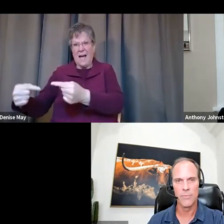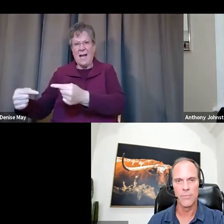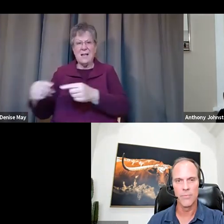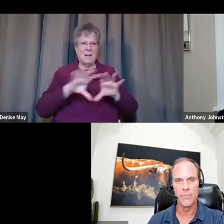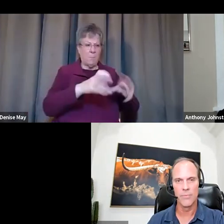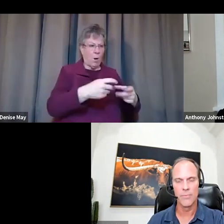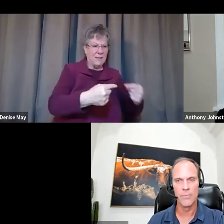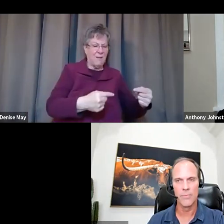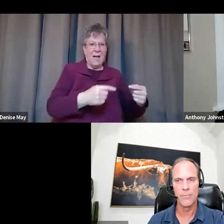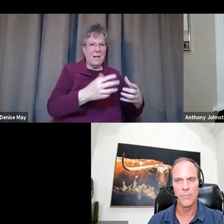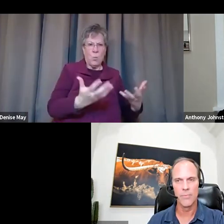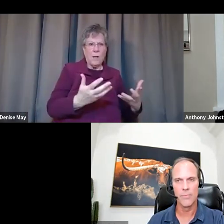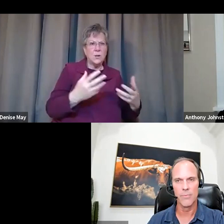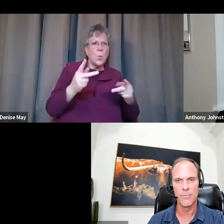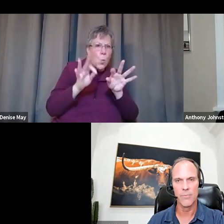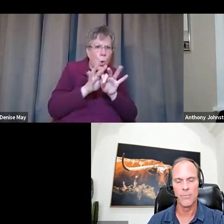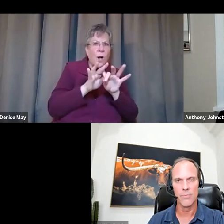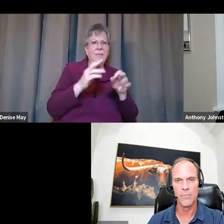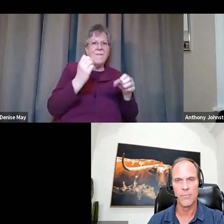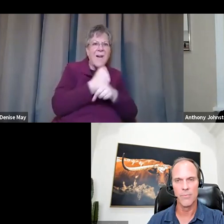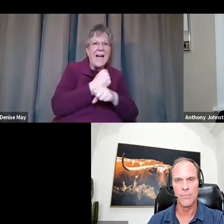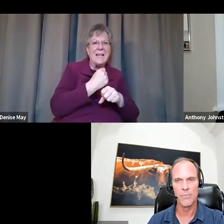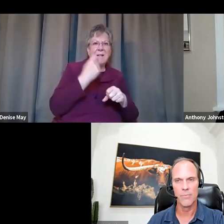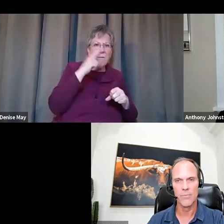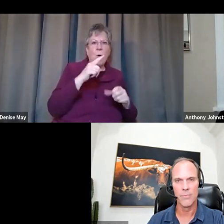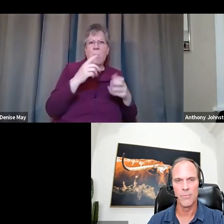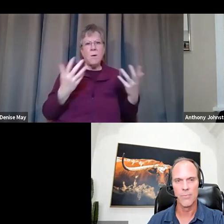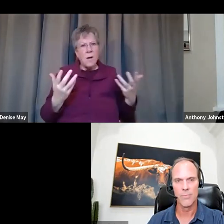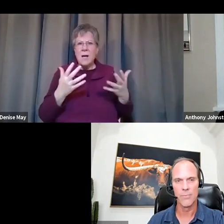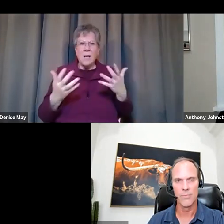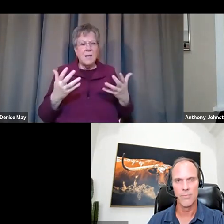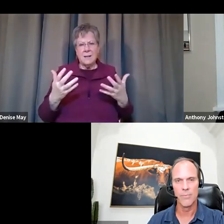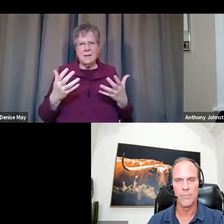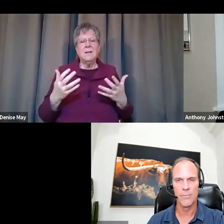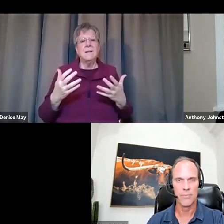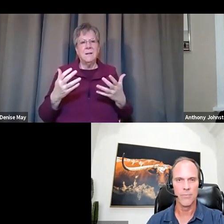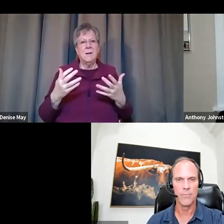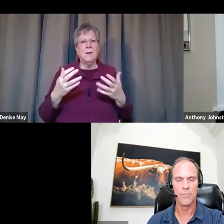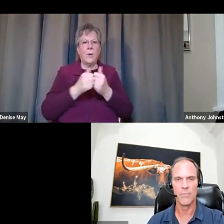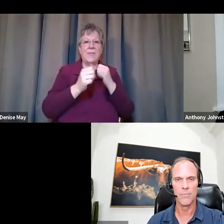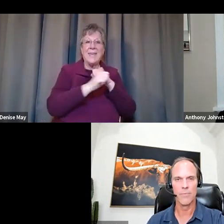for between the campaign-oriented folks and the policy-oriented folks.